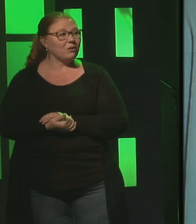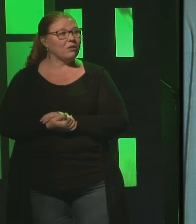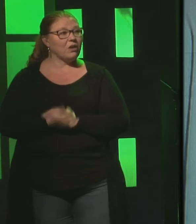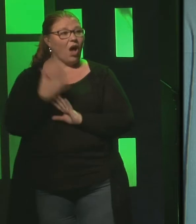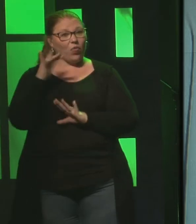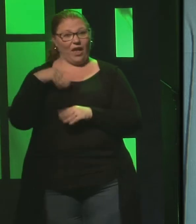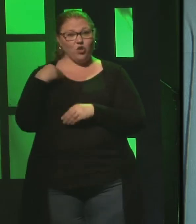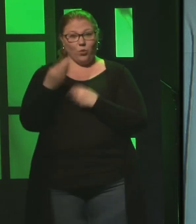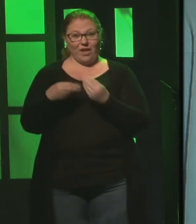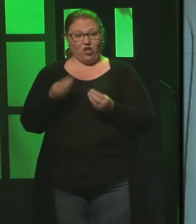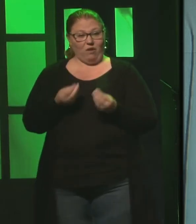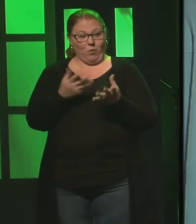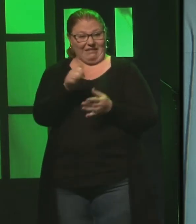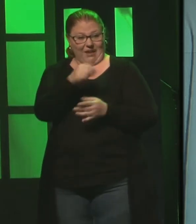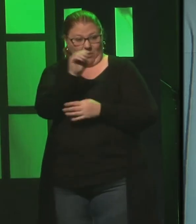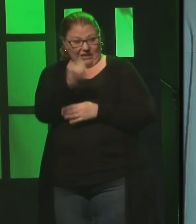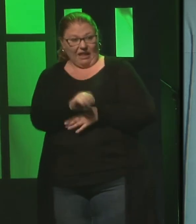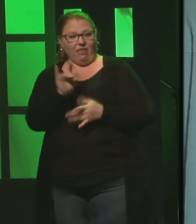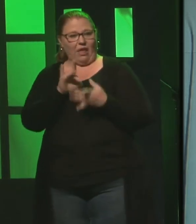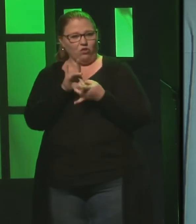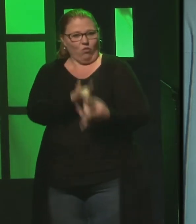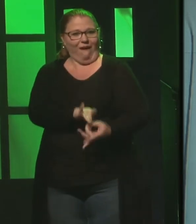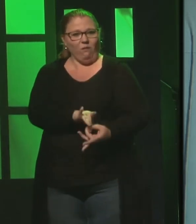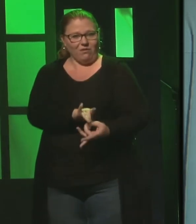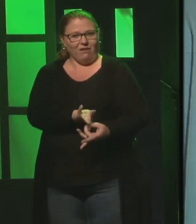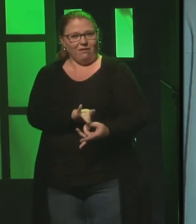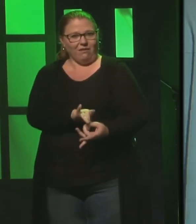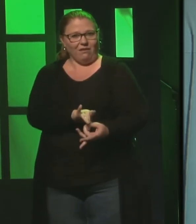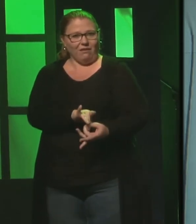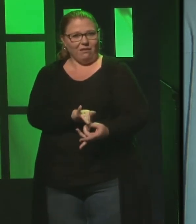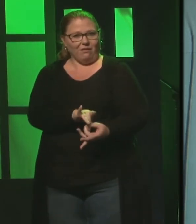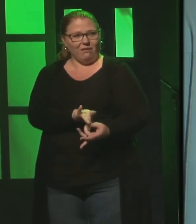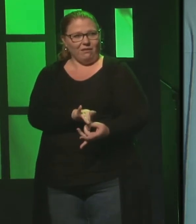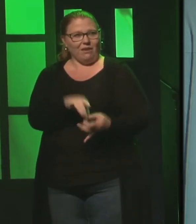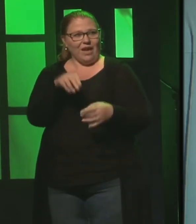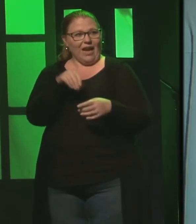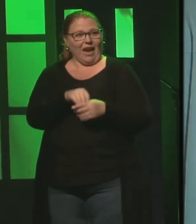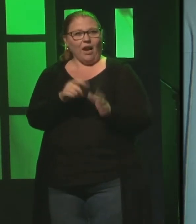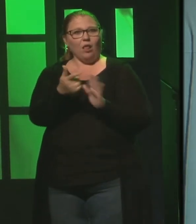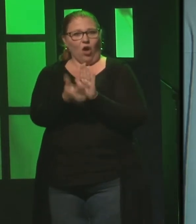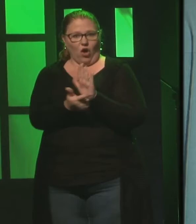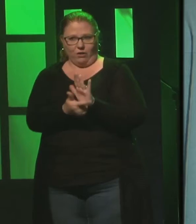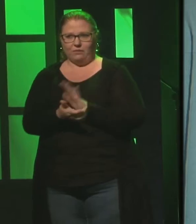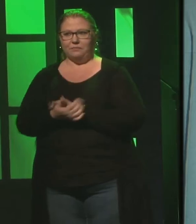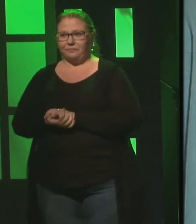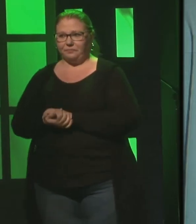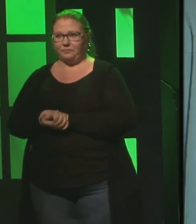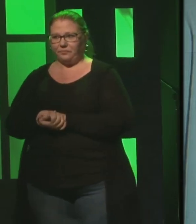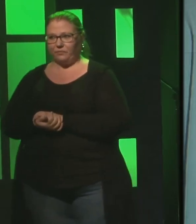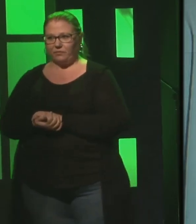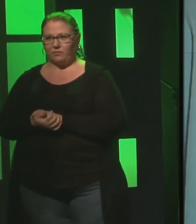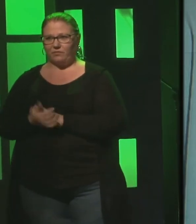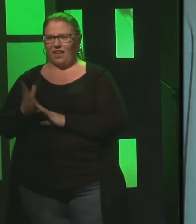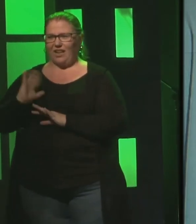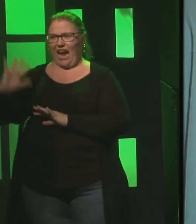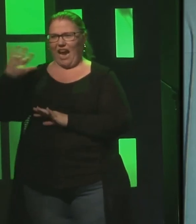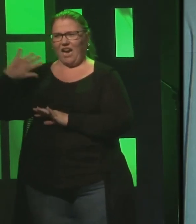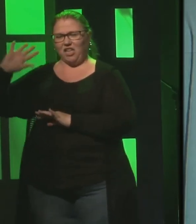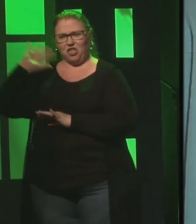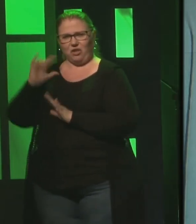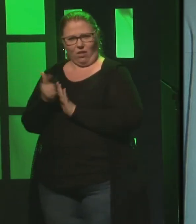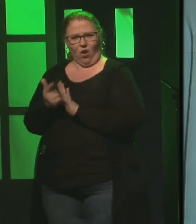that tradition of bringing 10% is grounded in a law, an ancient law.